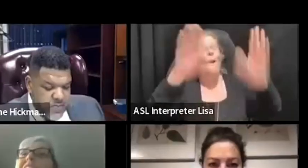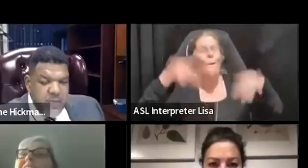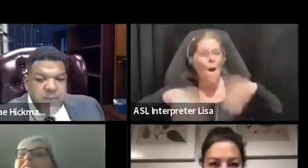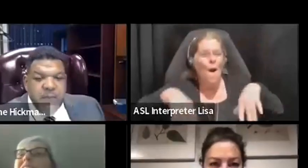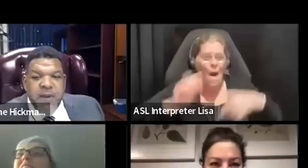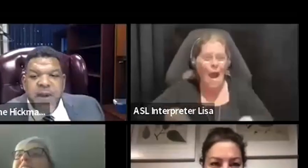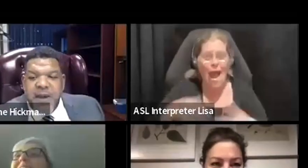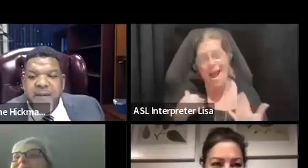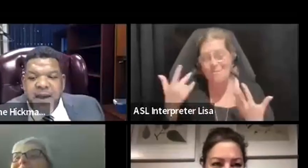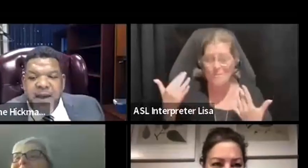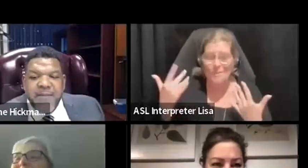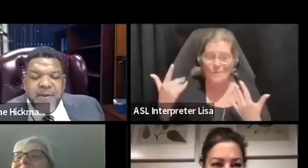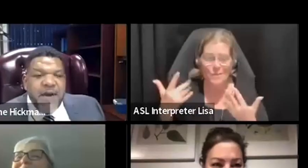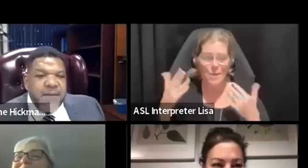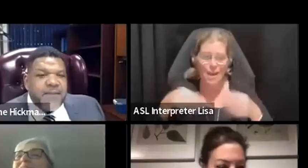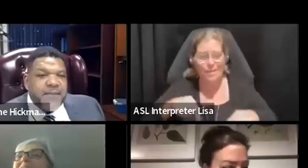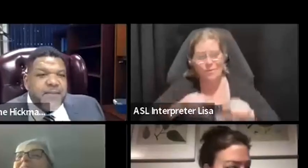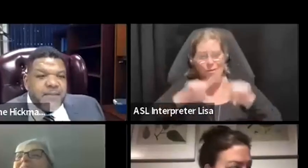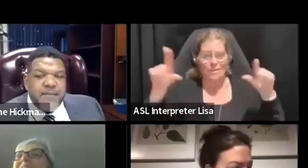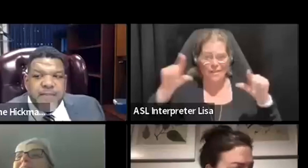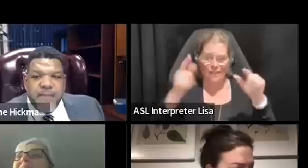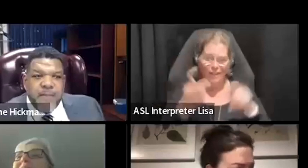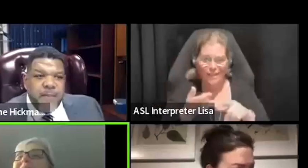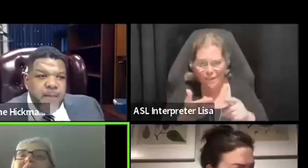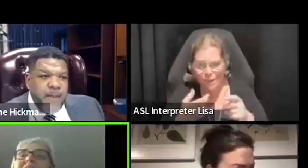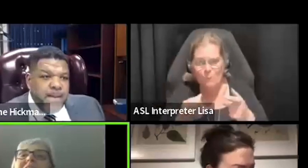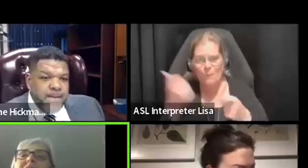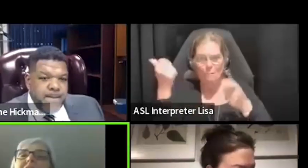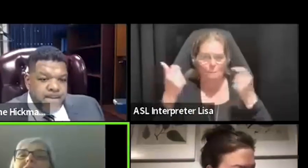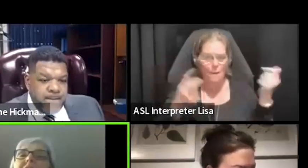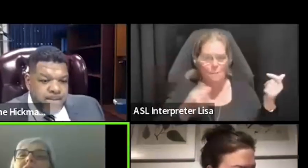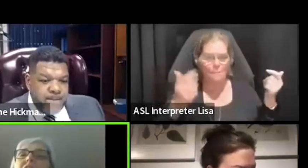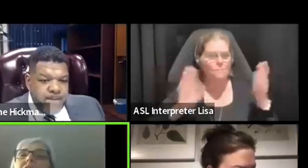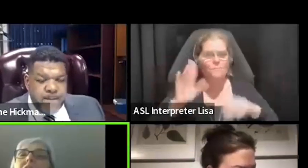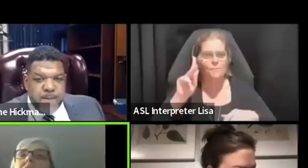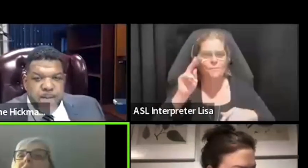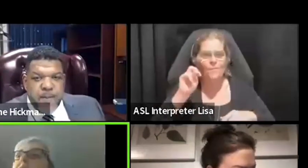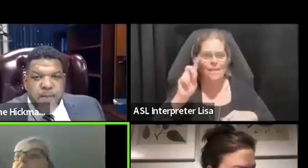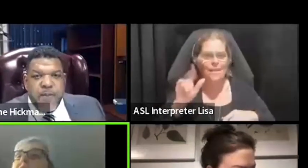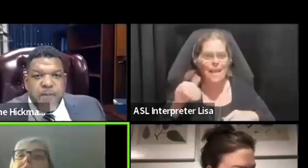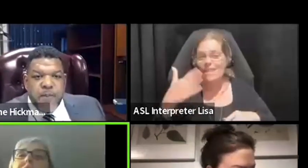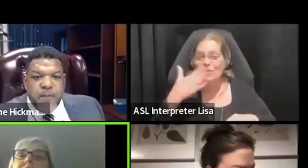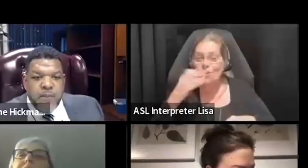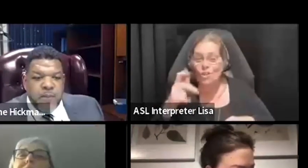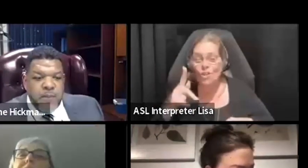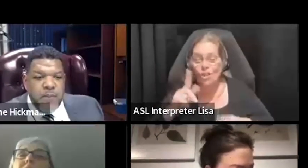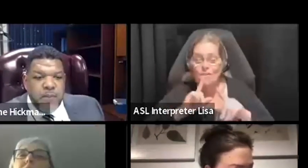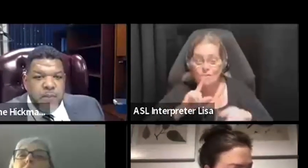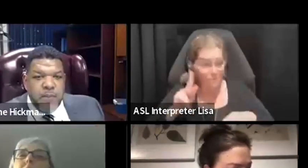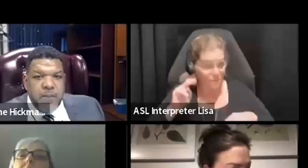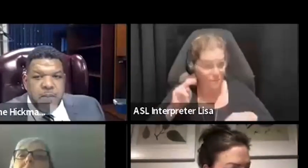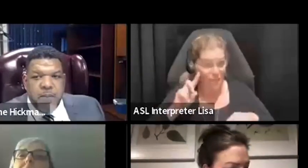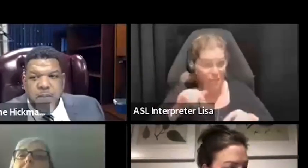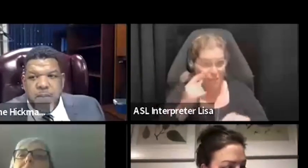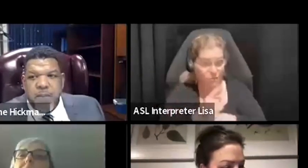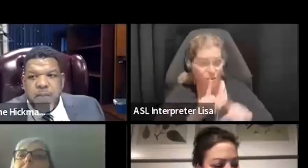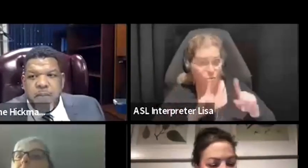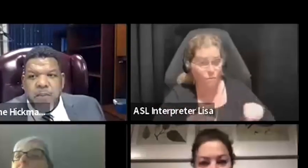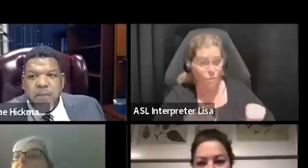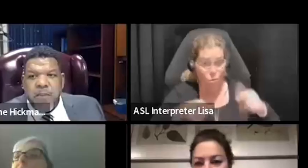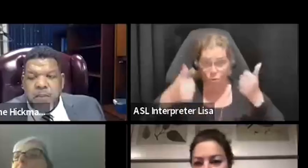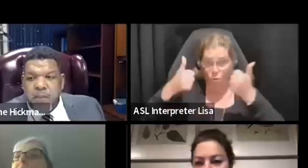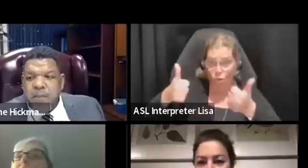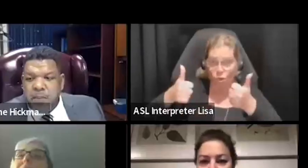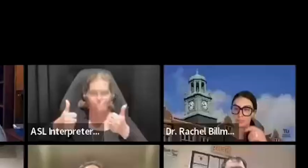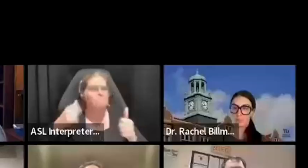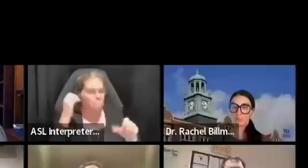was waiting. Okay. I was waiting for the pullback. Kendi, Kendi, good luck reporting. Right, Kendi, you're reporting out. You're good, right? I